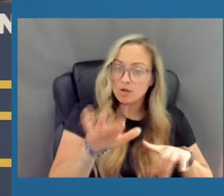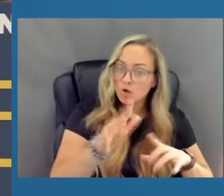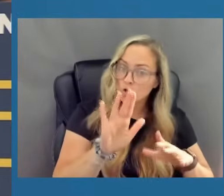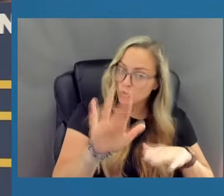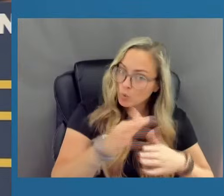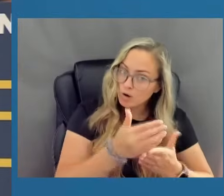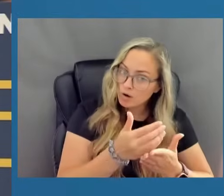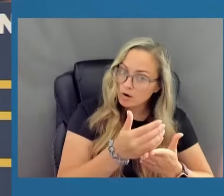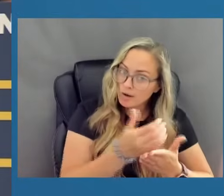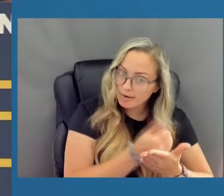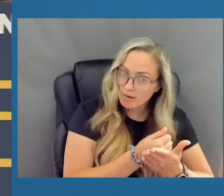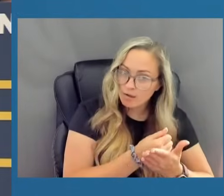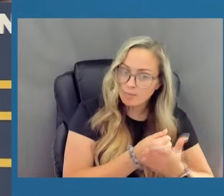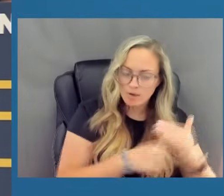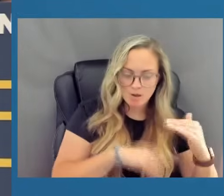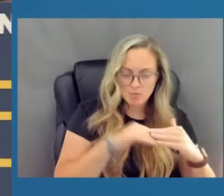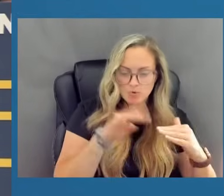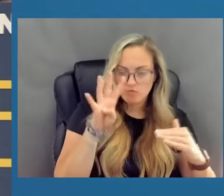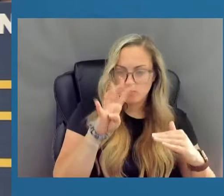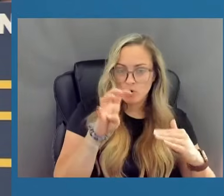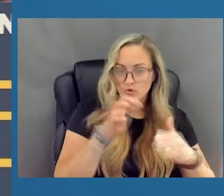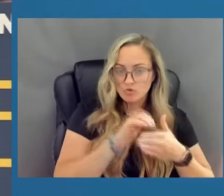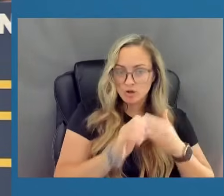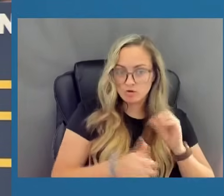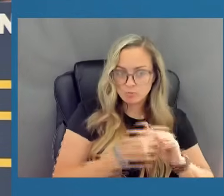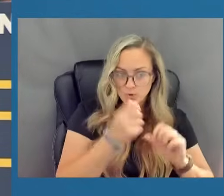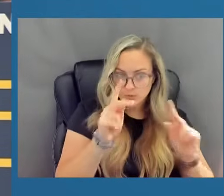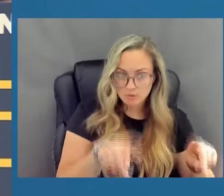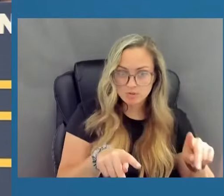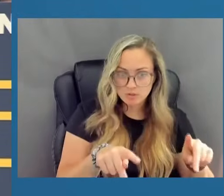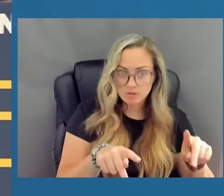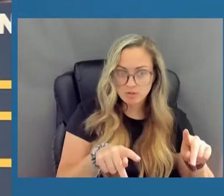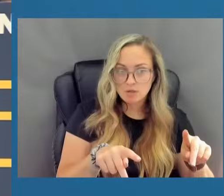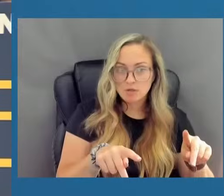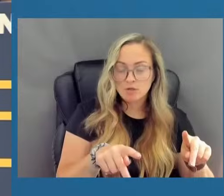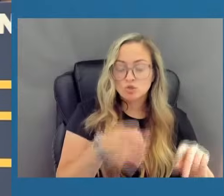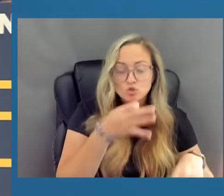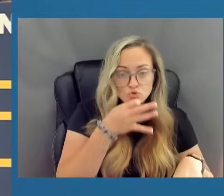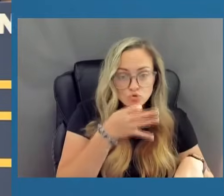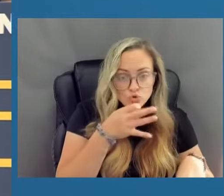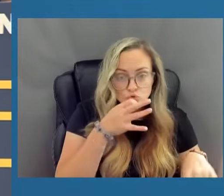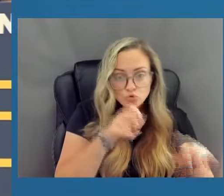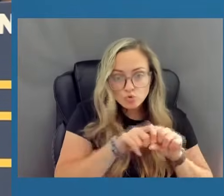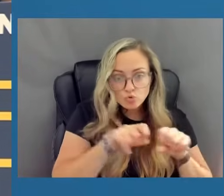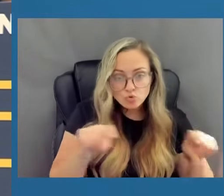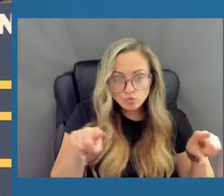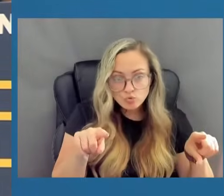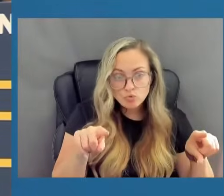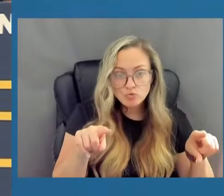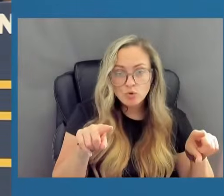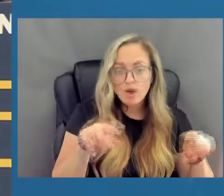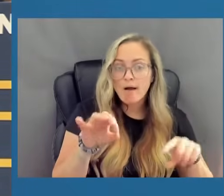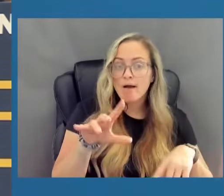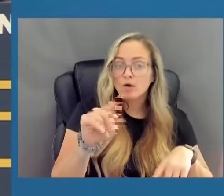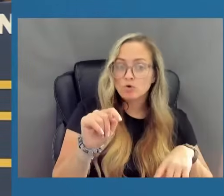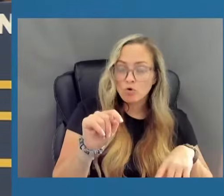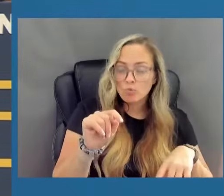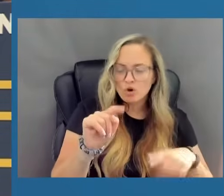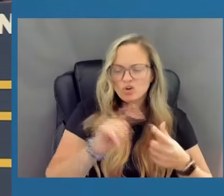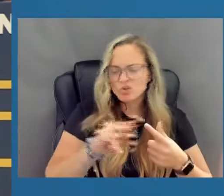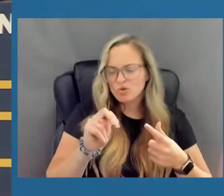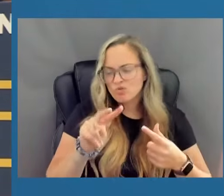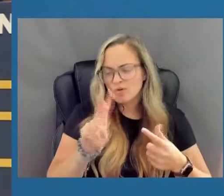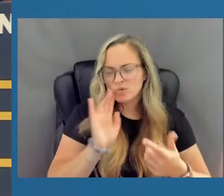to $400 a person who's going to get a check starting very soon through the month of October and November.